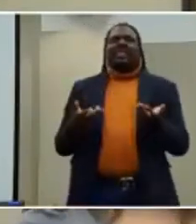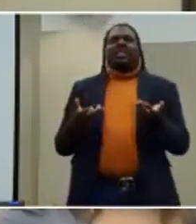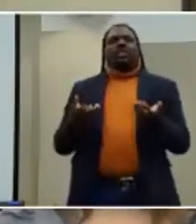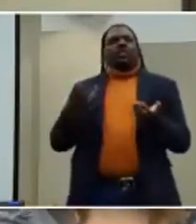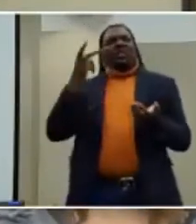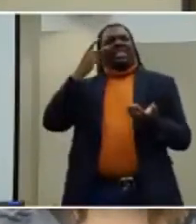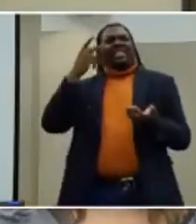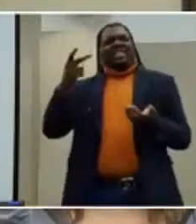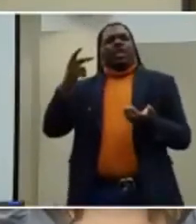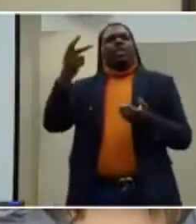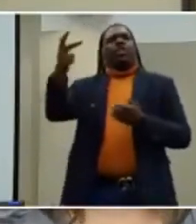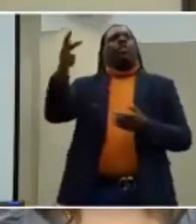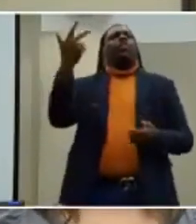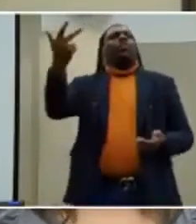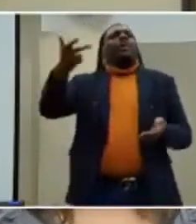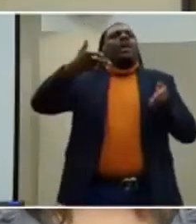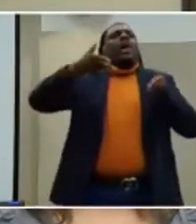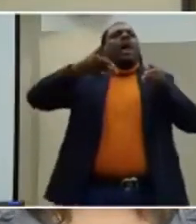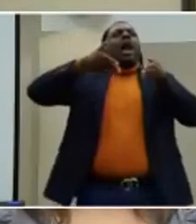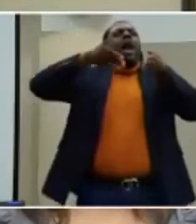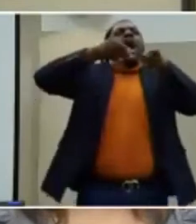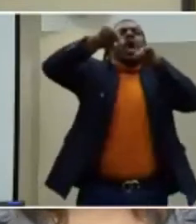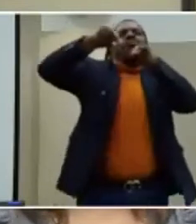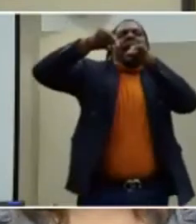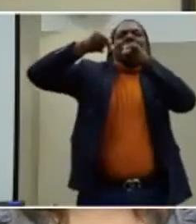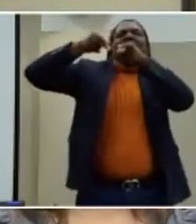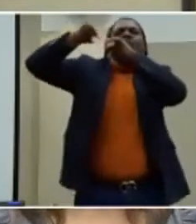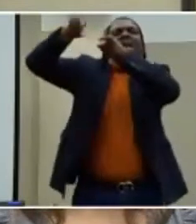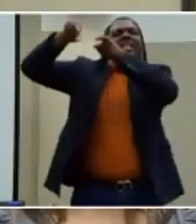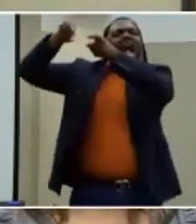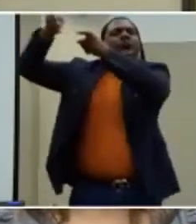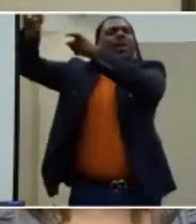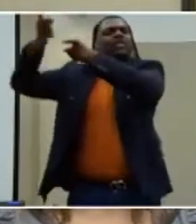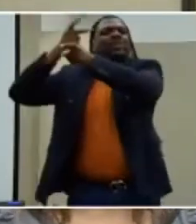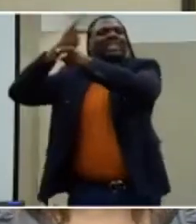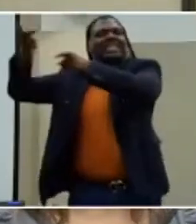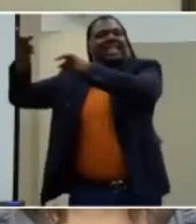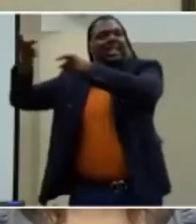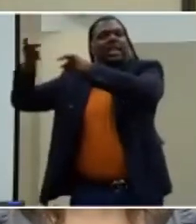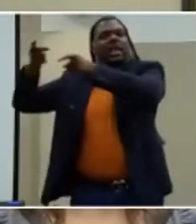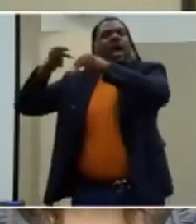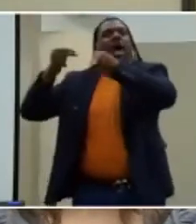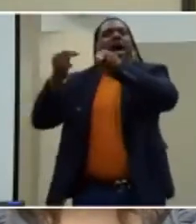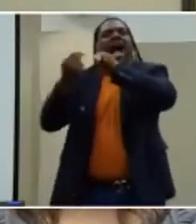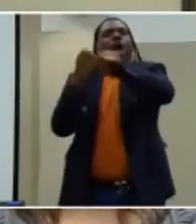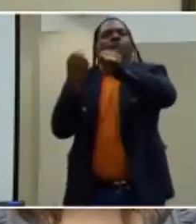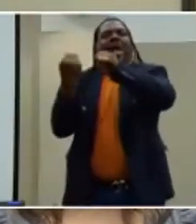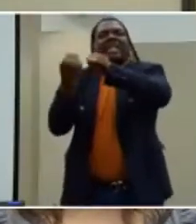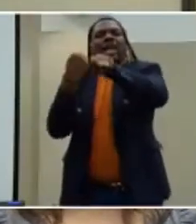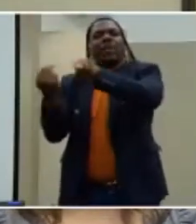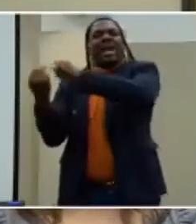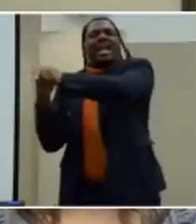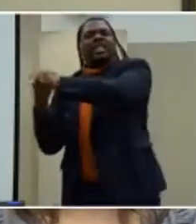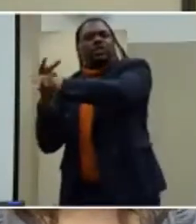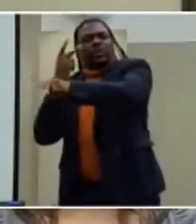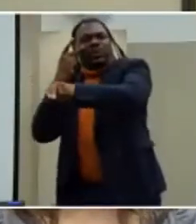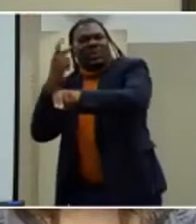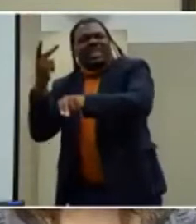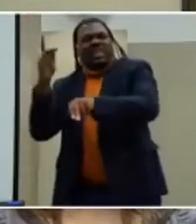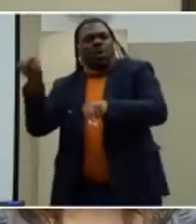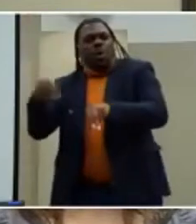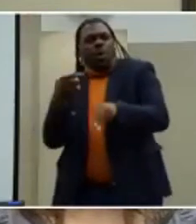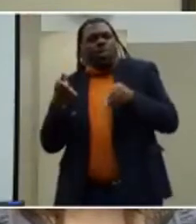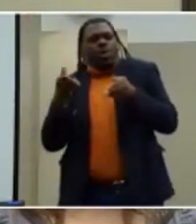It's surrounded by 3 highways, and the schools are right outside that highway. And the only way for kids to get home after the